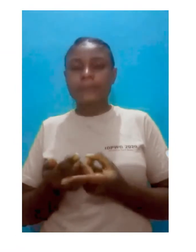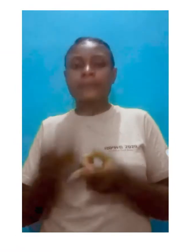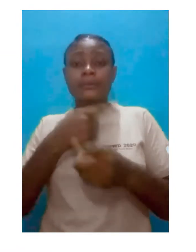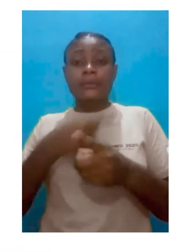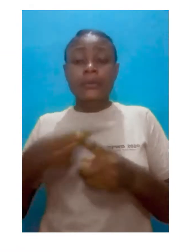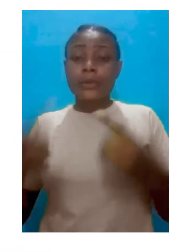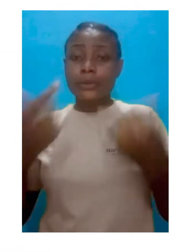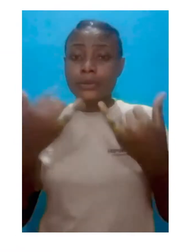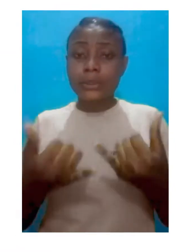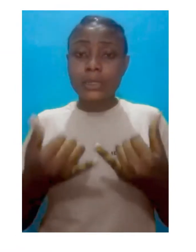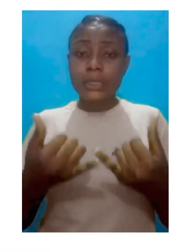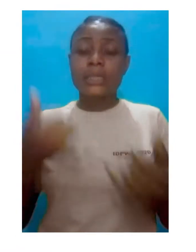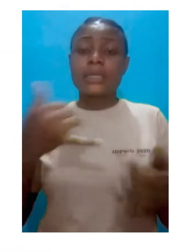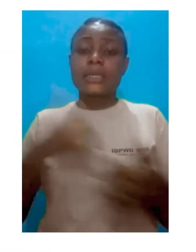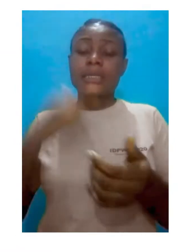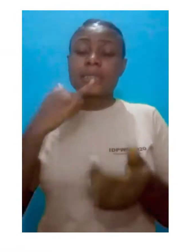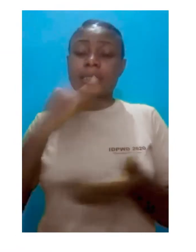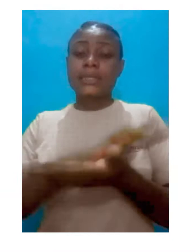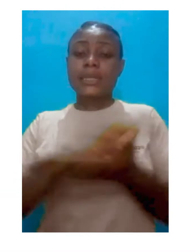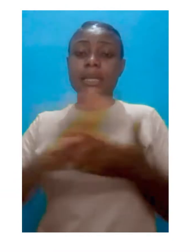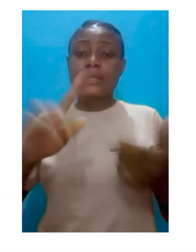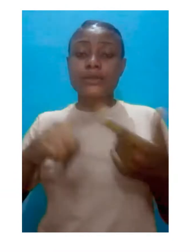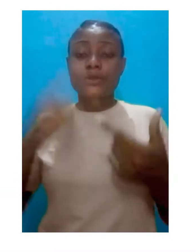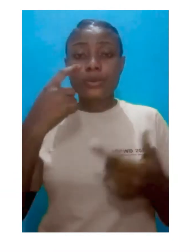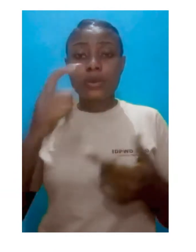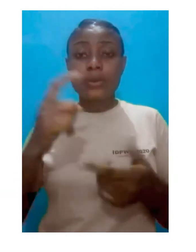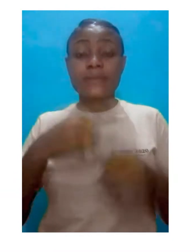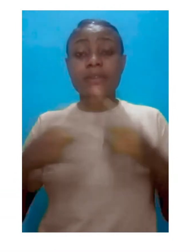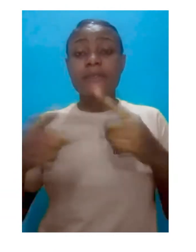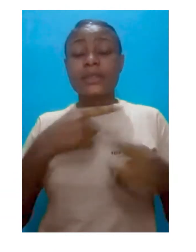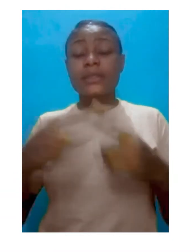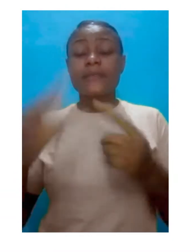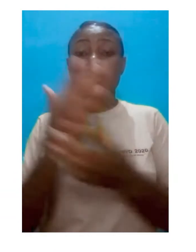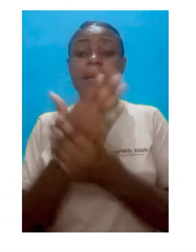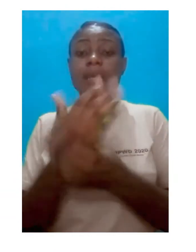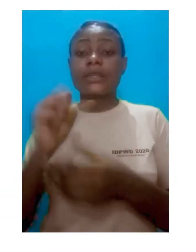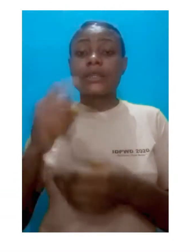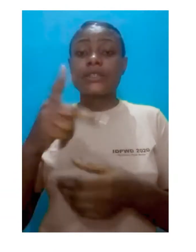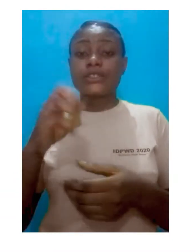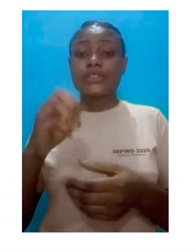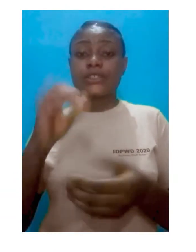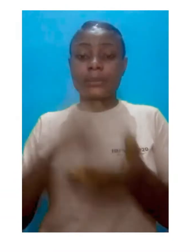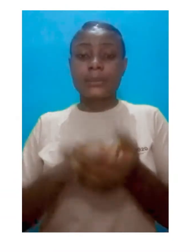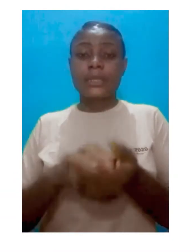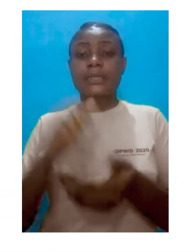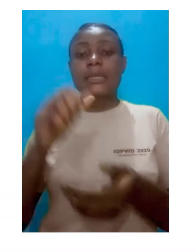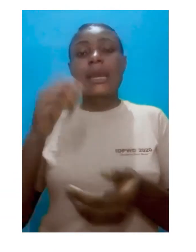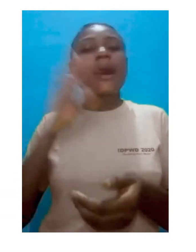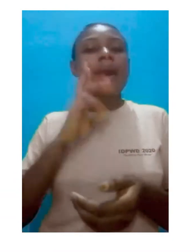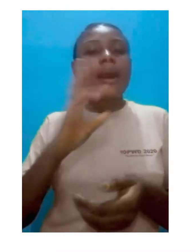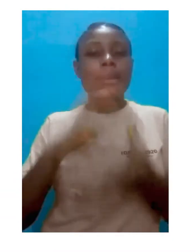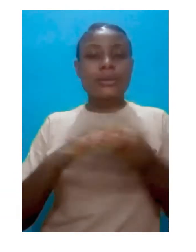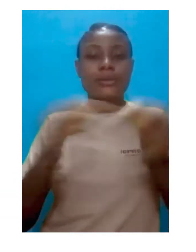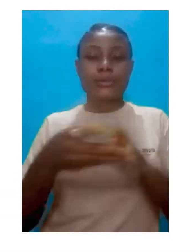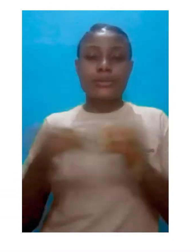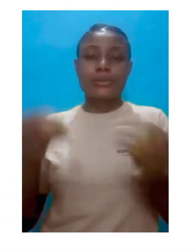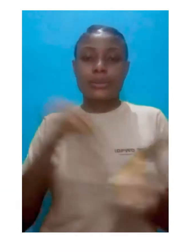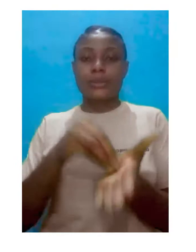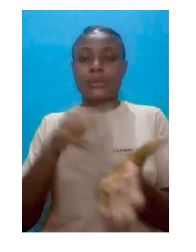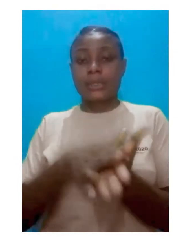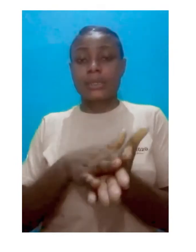But today it is interesting to observe a lot of different handshapes that Aisha's